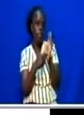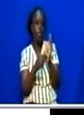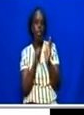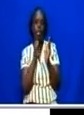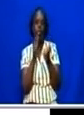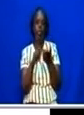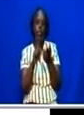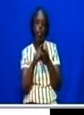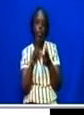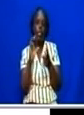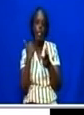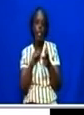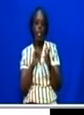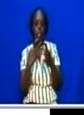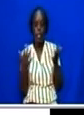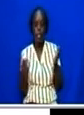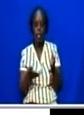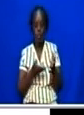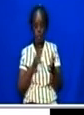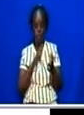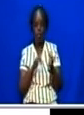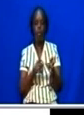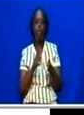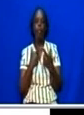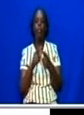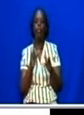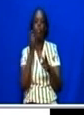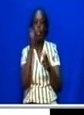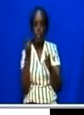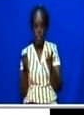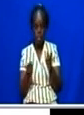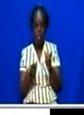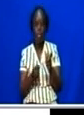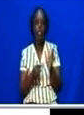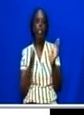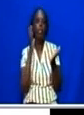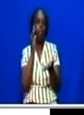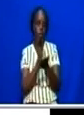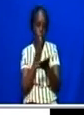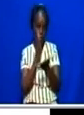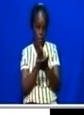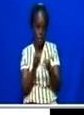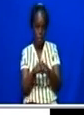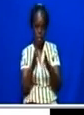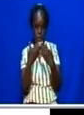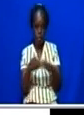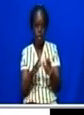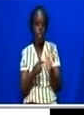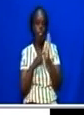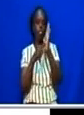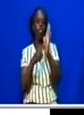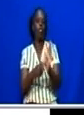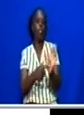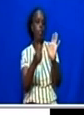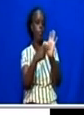going to add any others of our own, but we just mention that fact as it is precisely in